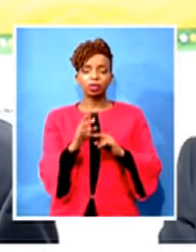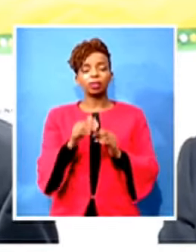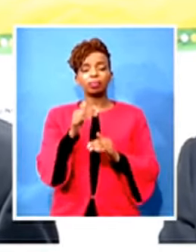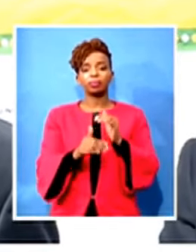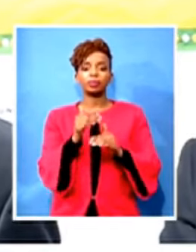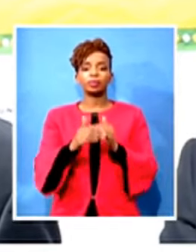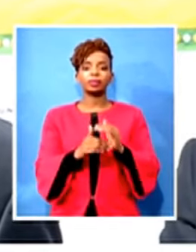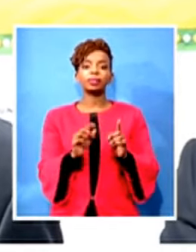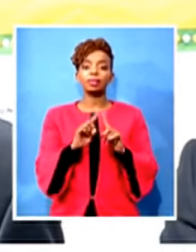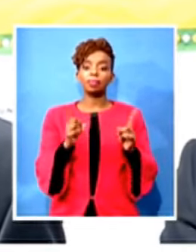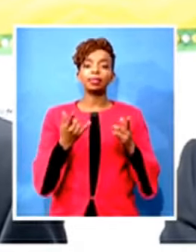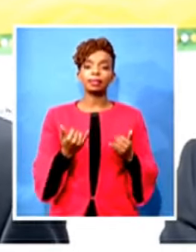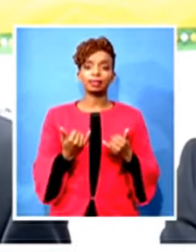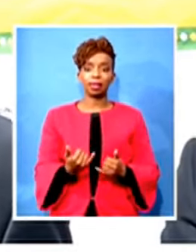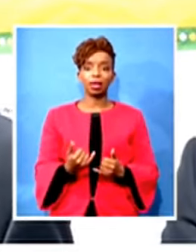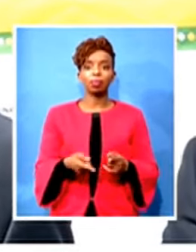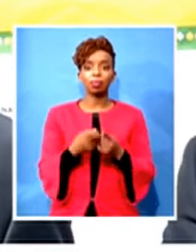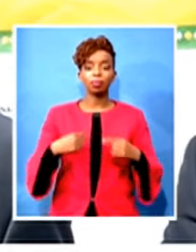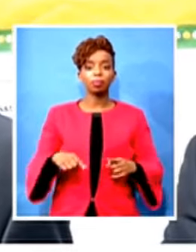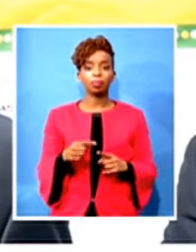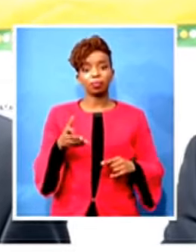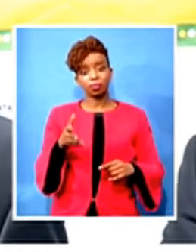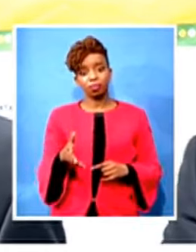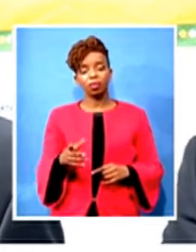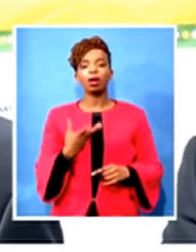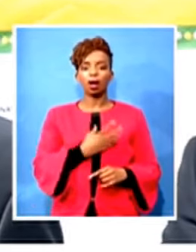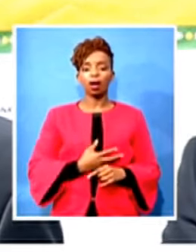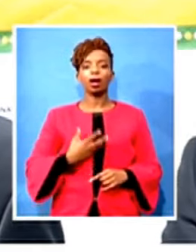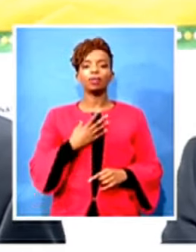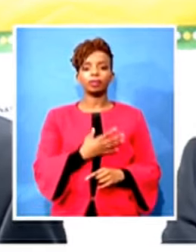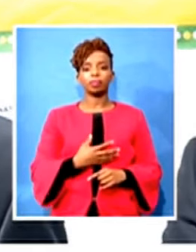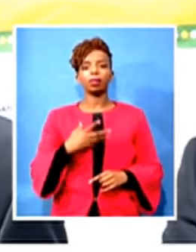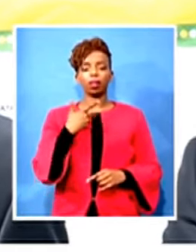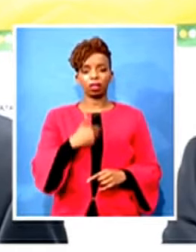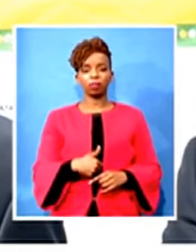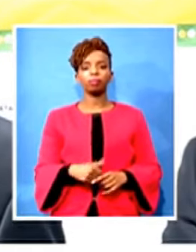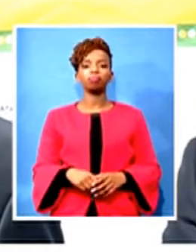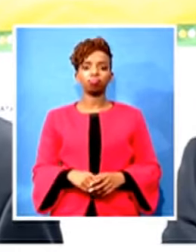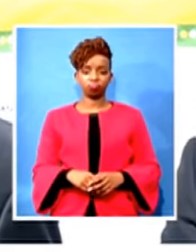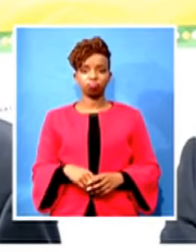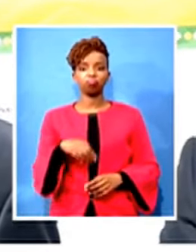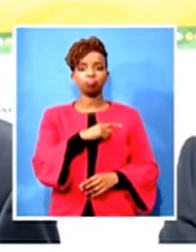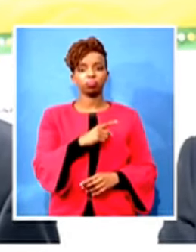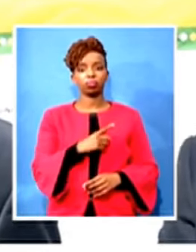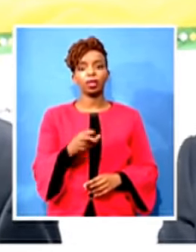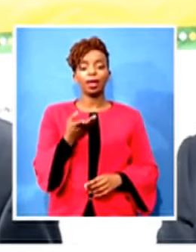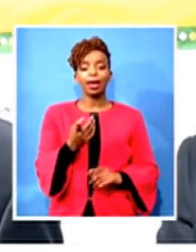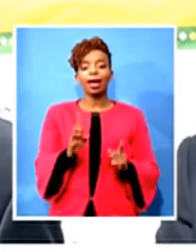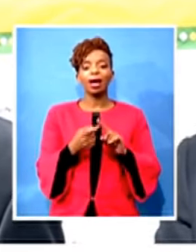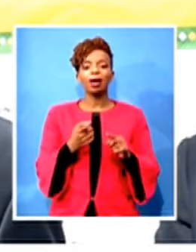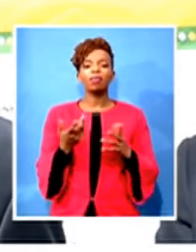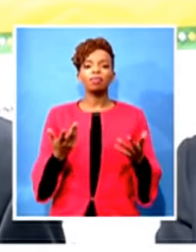quite comfortable that there is adequate provision for the beds which we will need should the surge